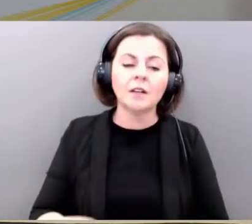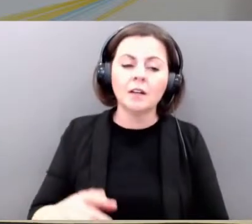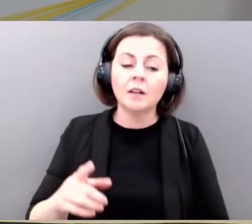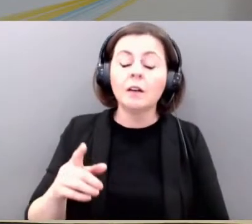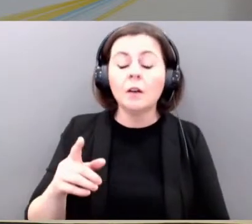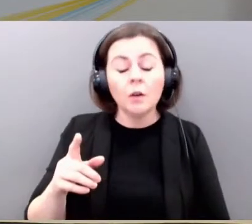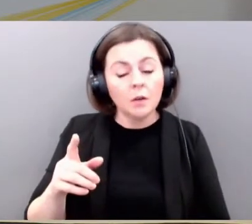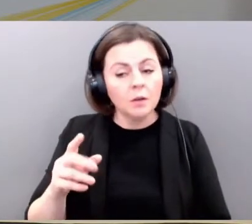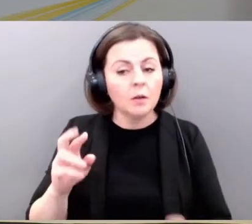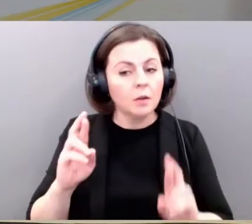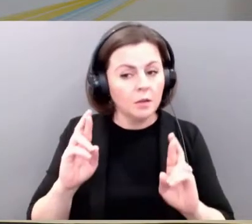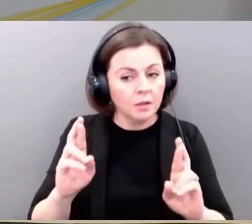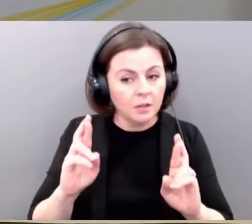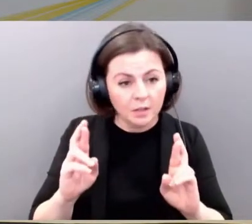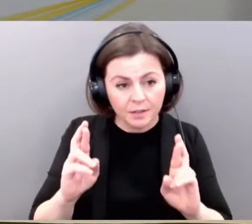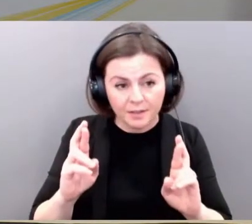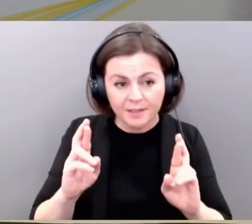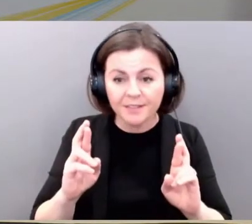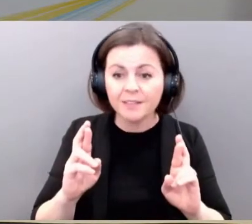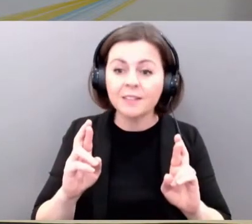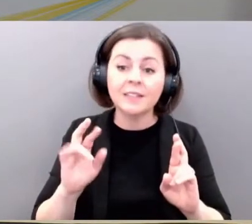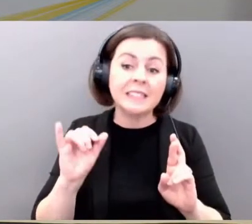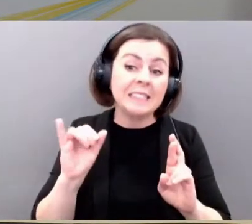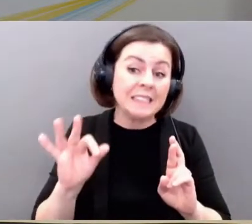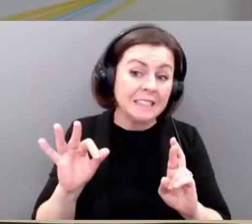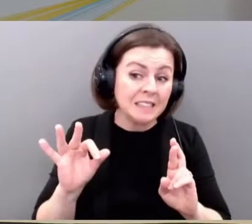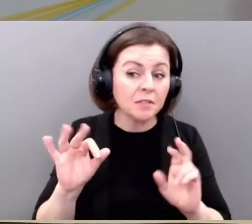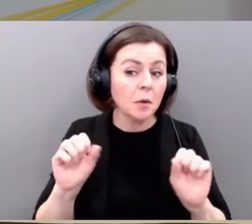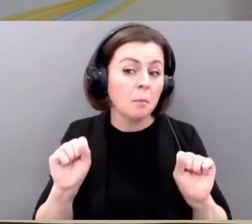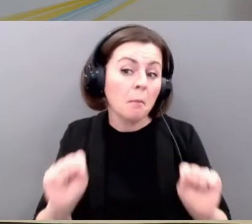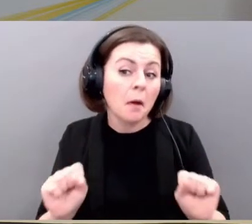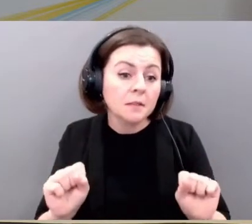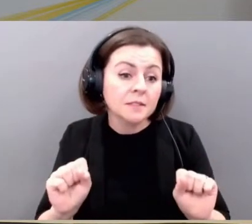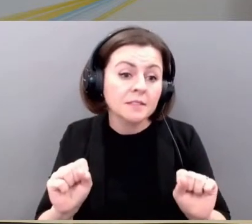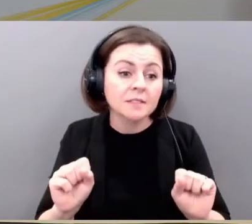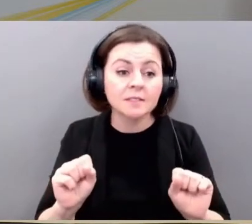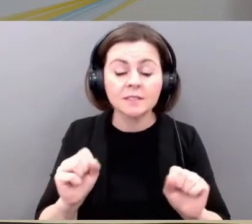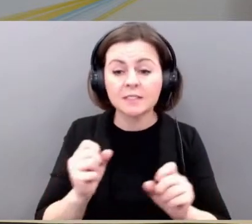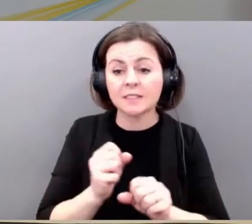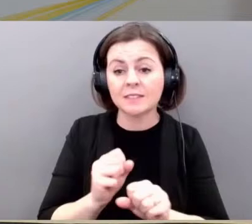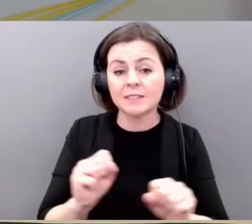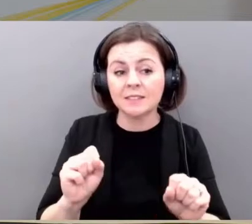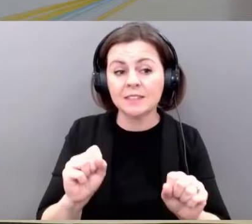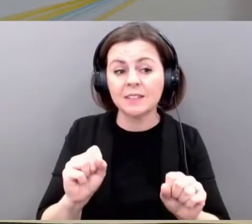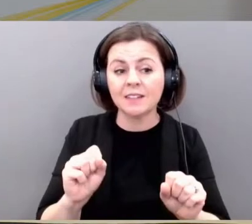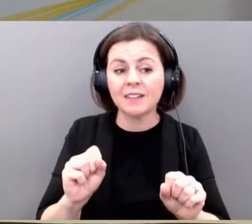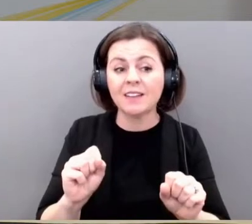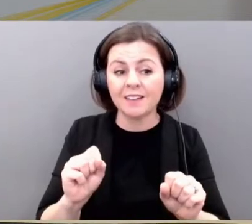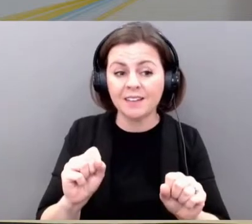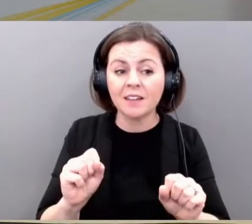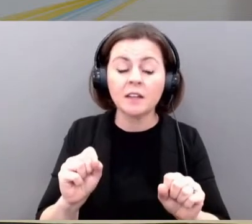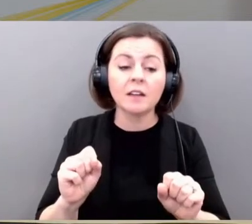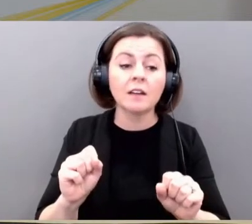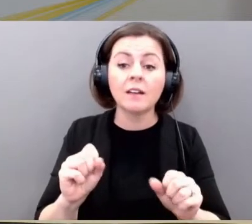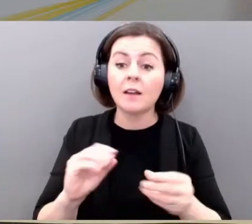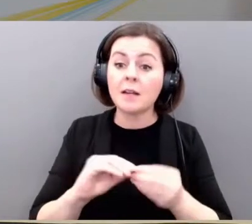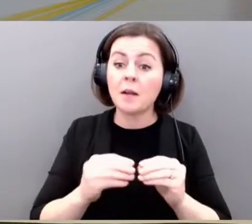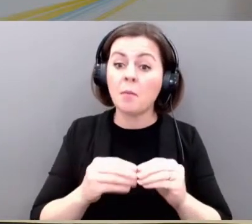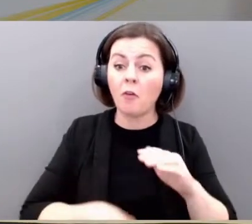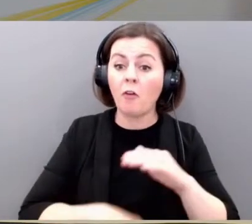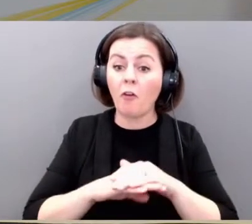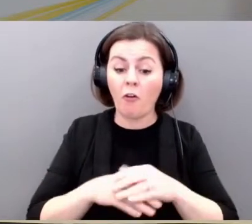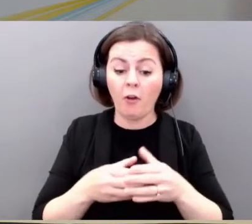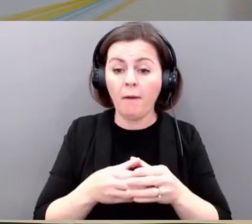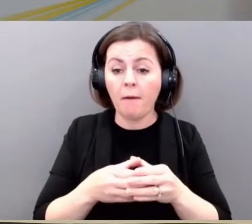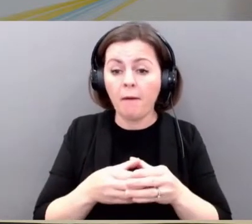and if we can do it safely, for instance, possibly having slightly larger numbers of people